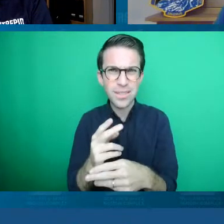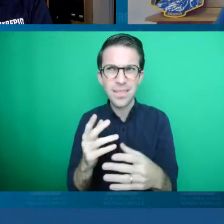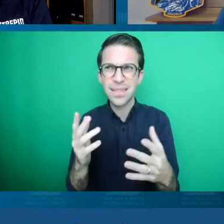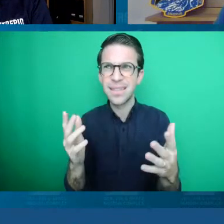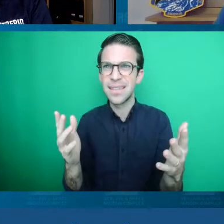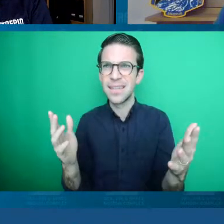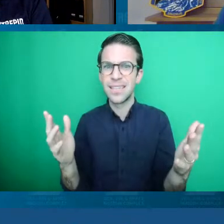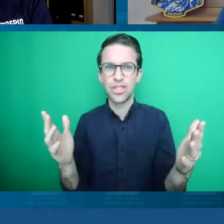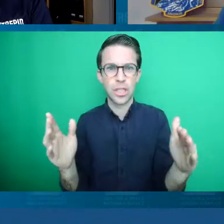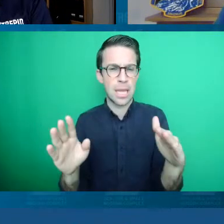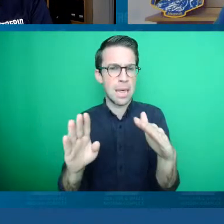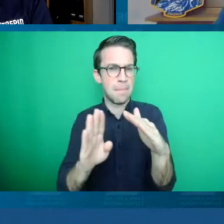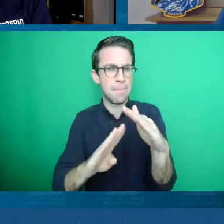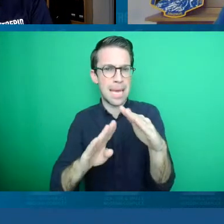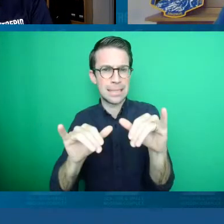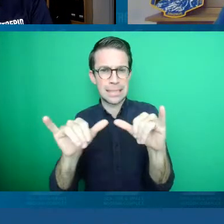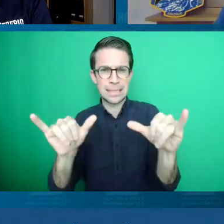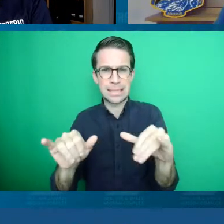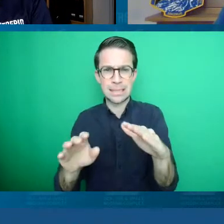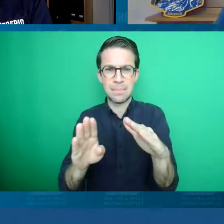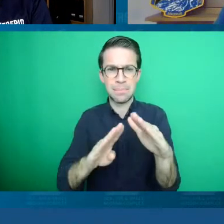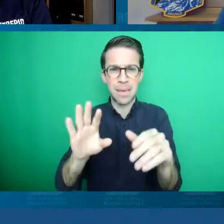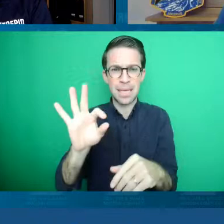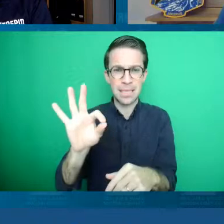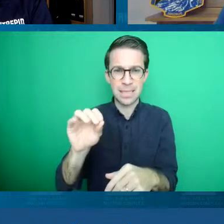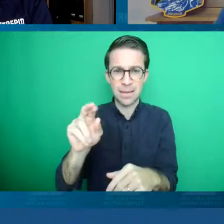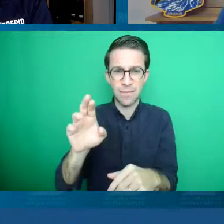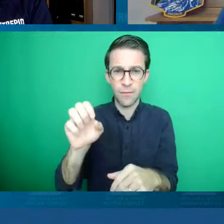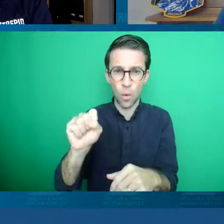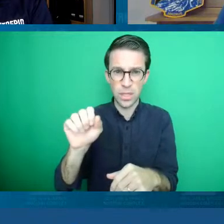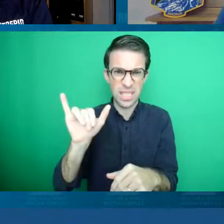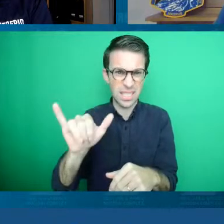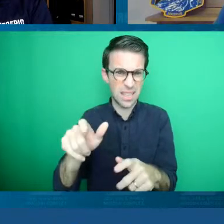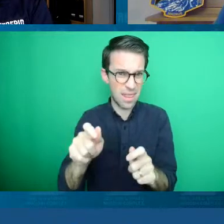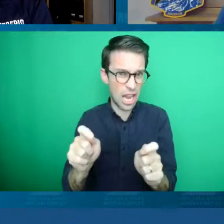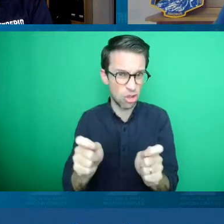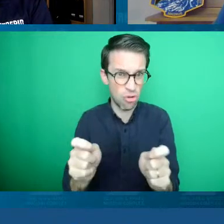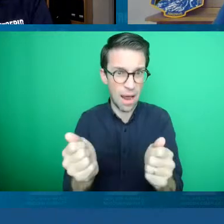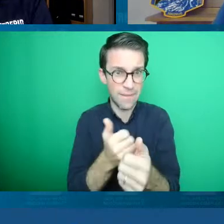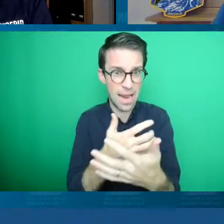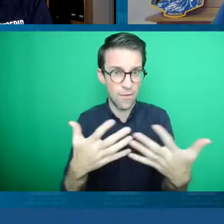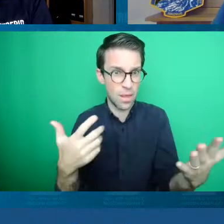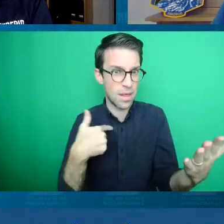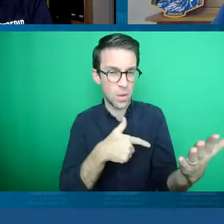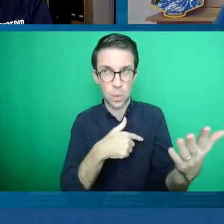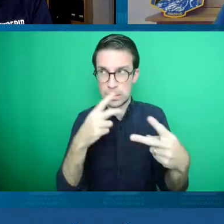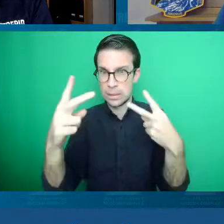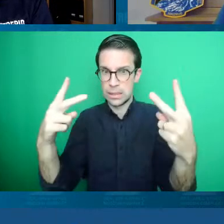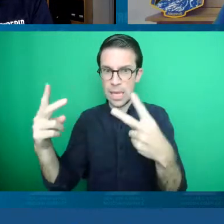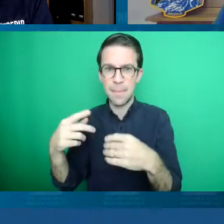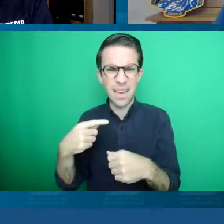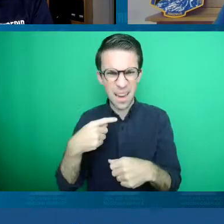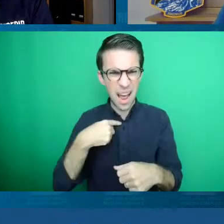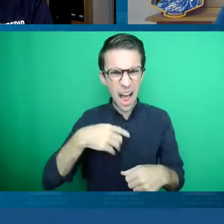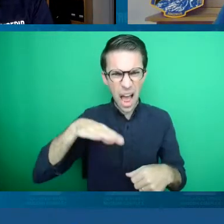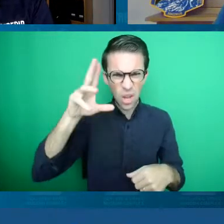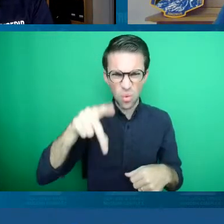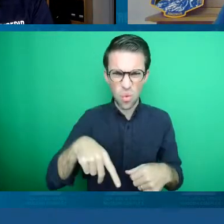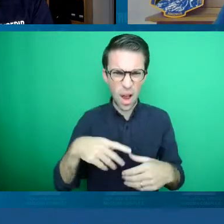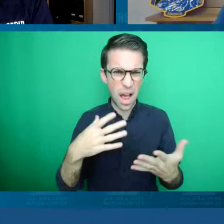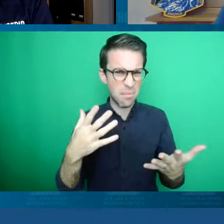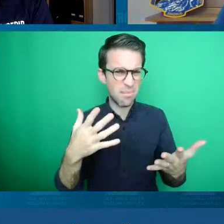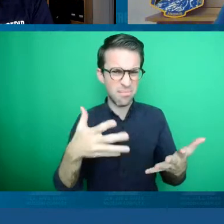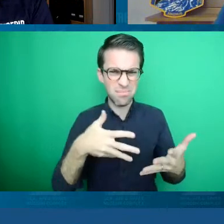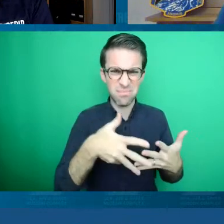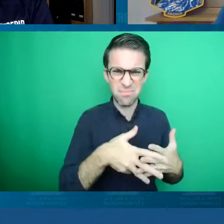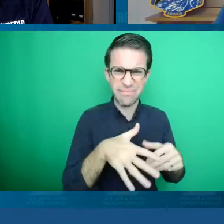systems and forces that drive everything that exists. And I grew up carrying buckets of cement. This is